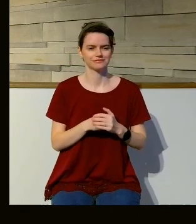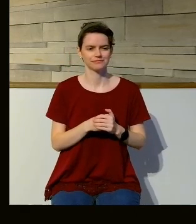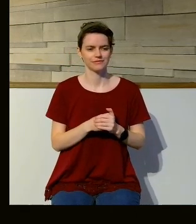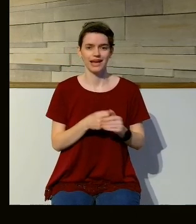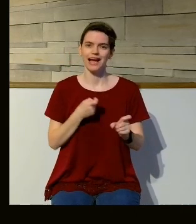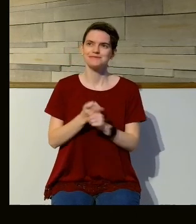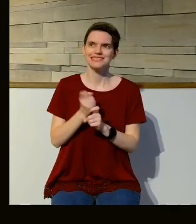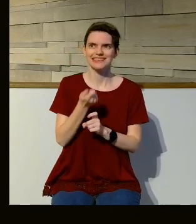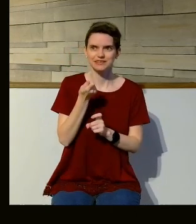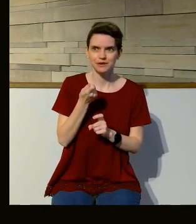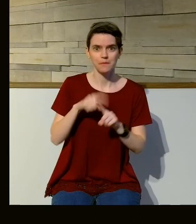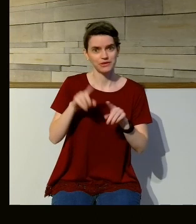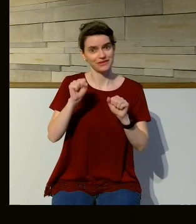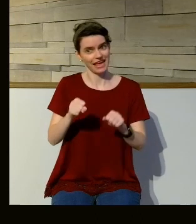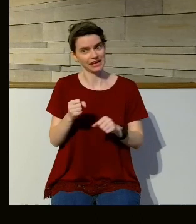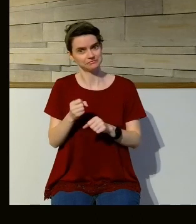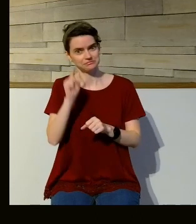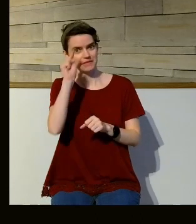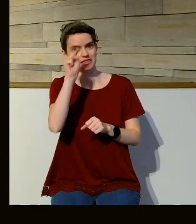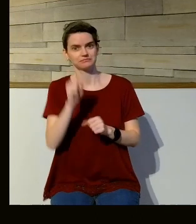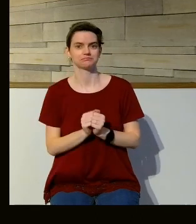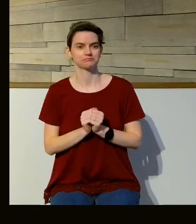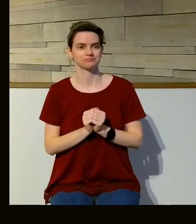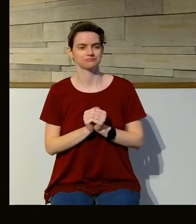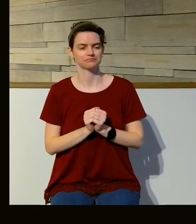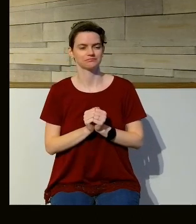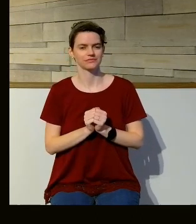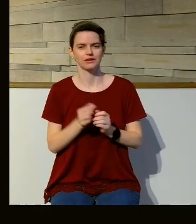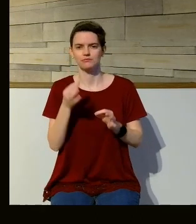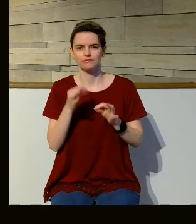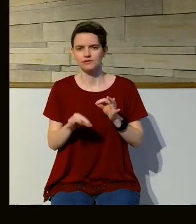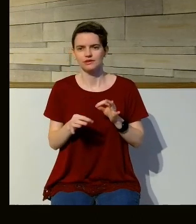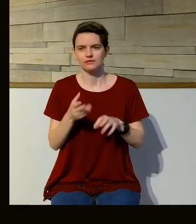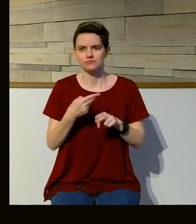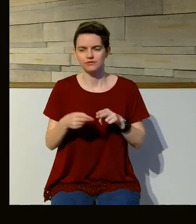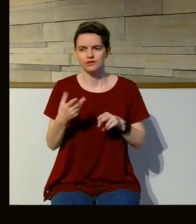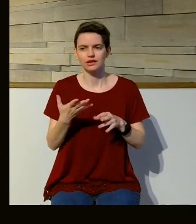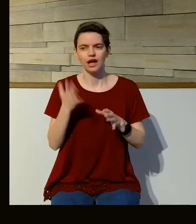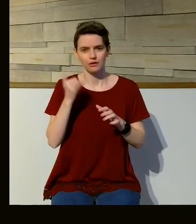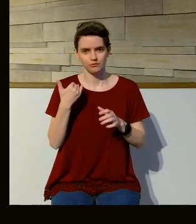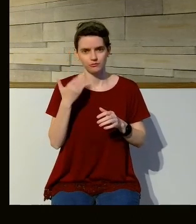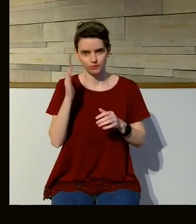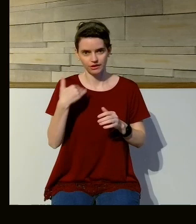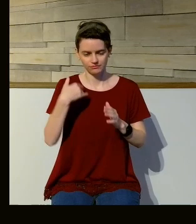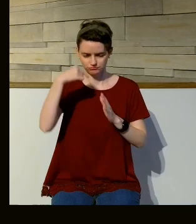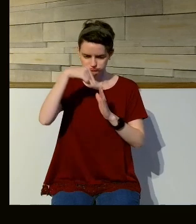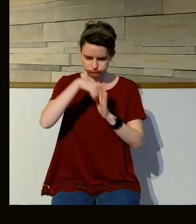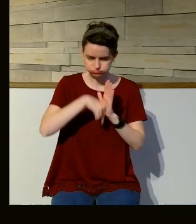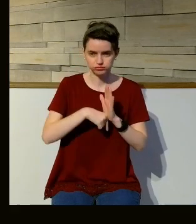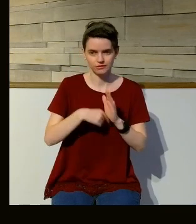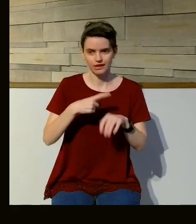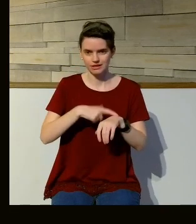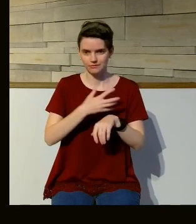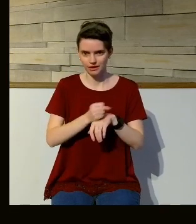I'm joking, but you can get it back there. Briefly, I do want to mention this. At our conference, I'll go much deeper into these, and with the time we